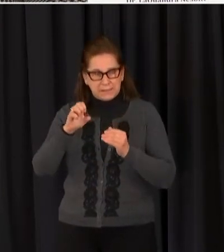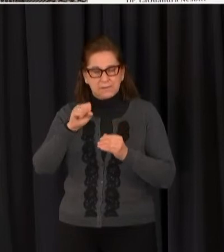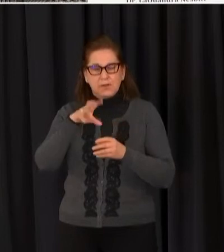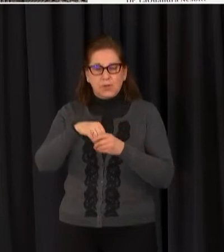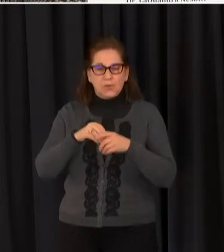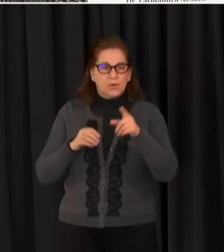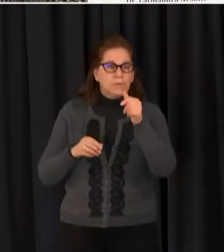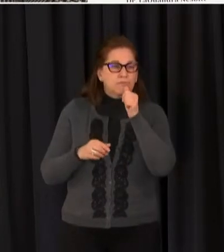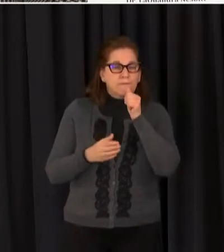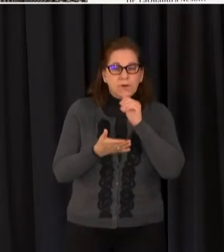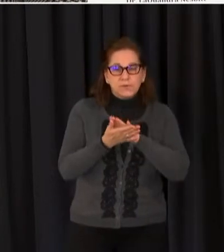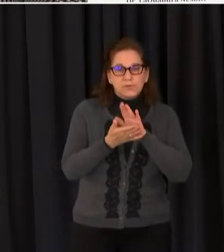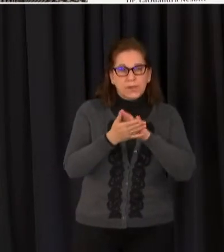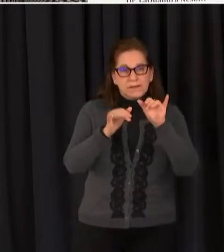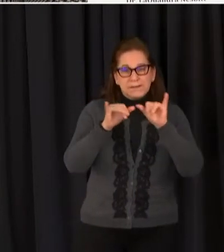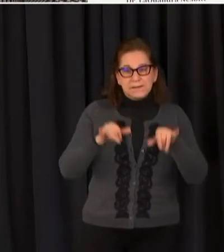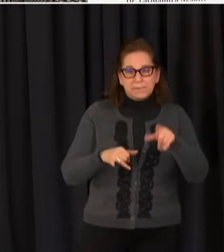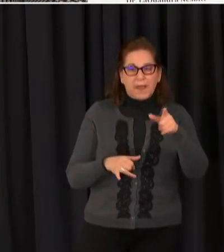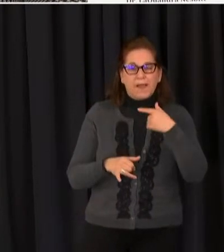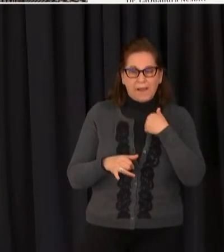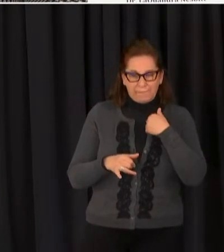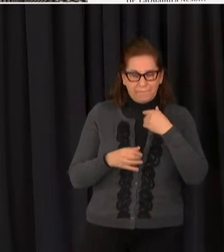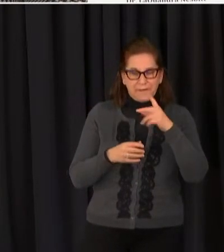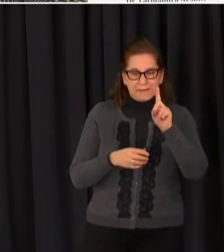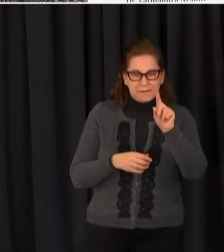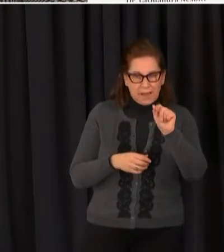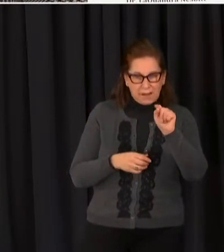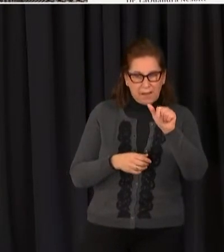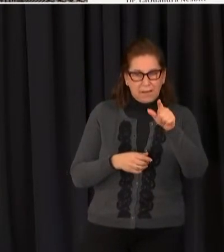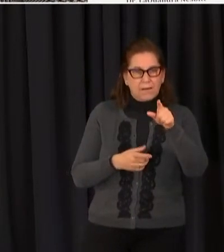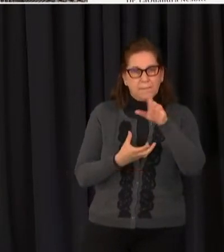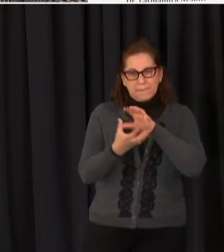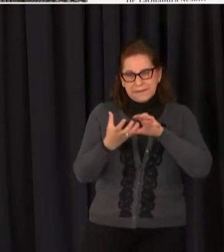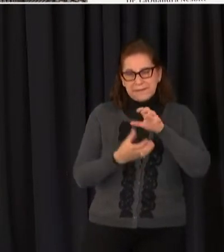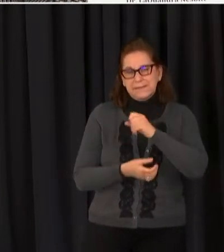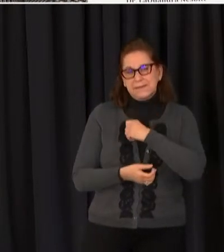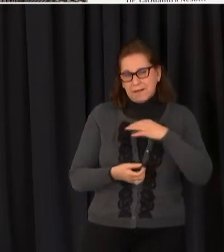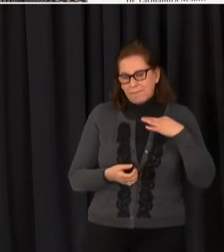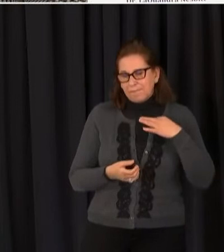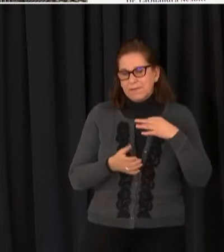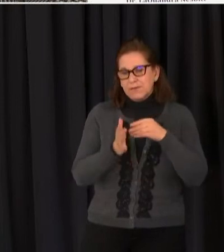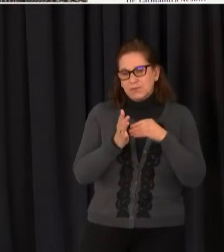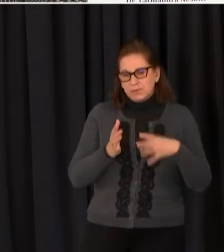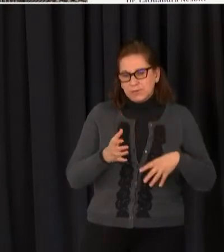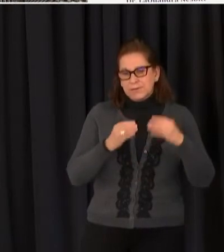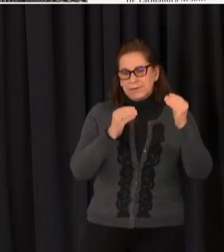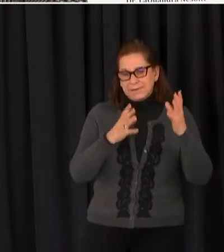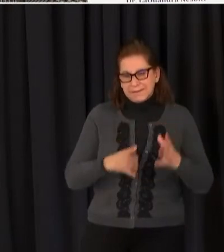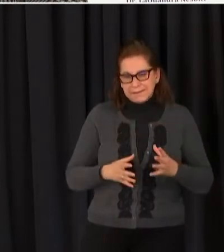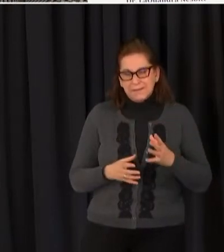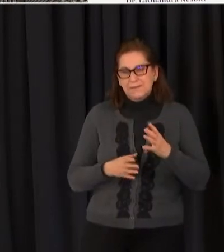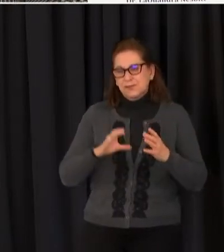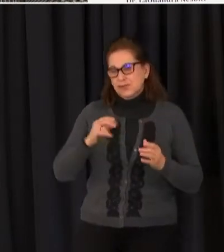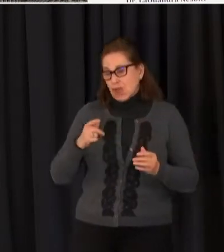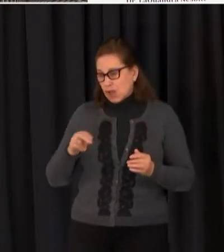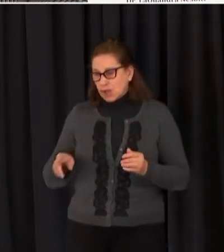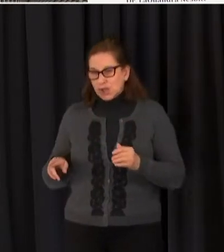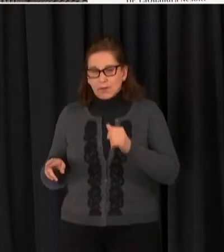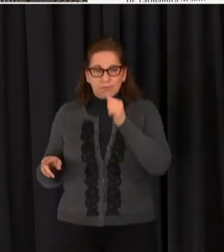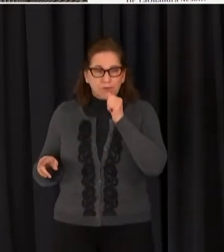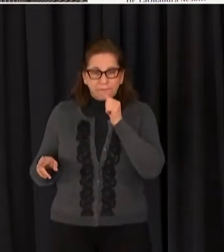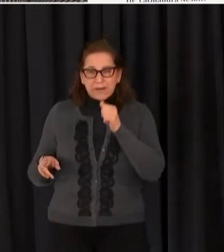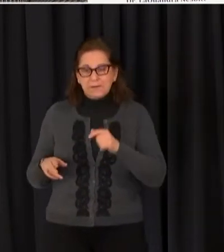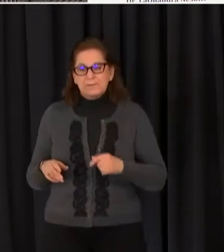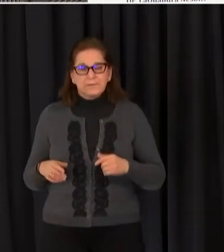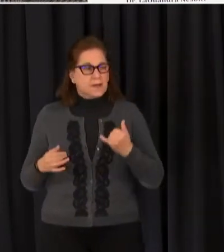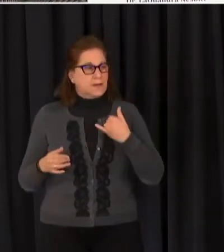school system, and then there being a good mix of other staff and students in our public charter school system. So I'll turn